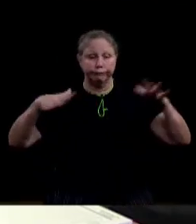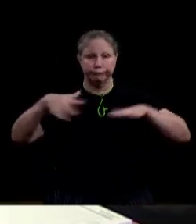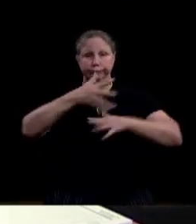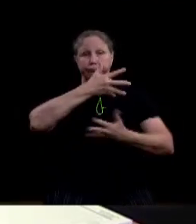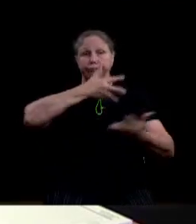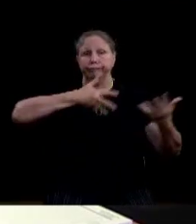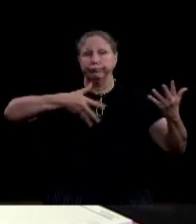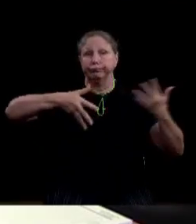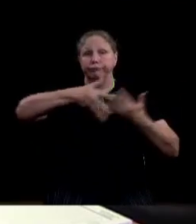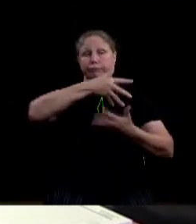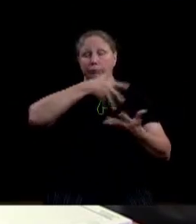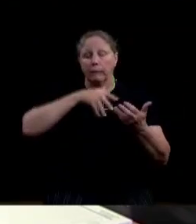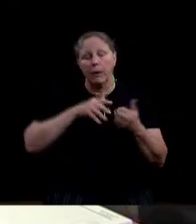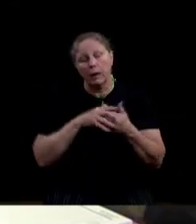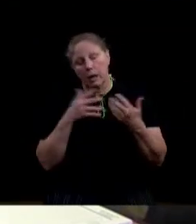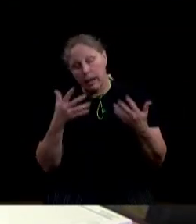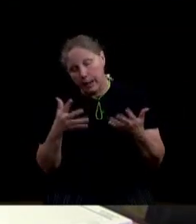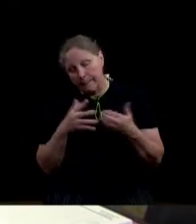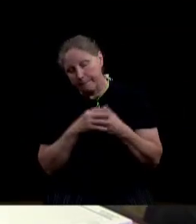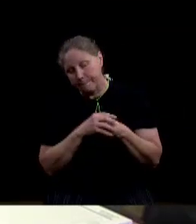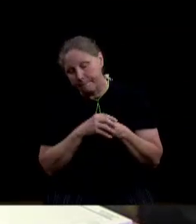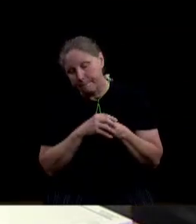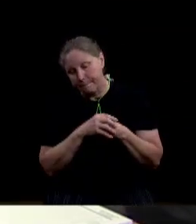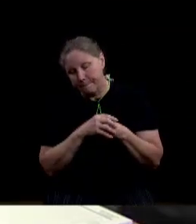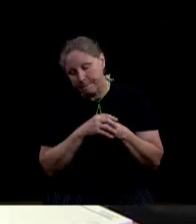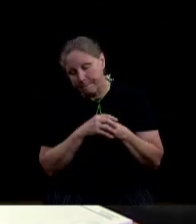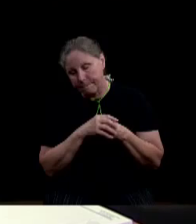the effect of masking may be greater